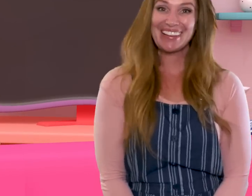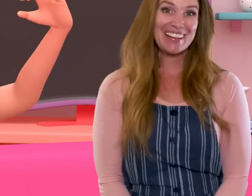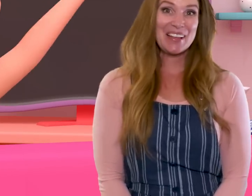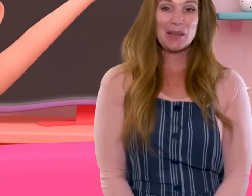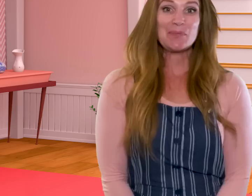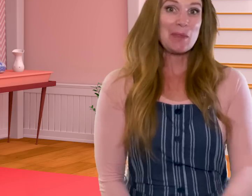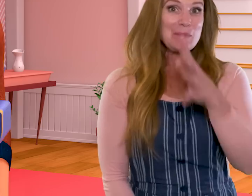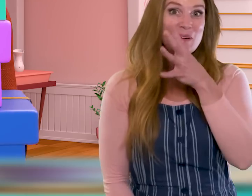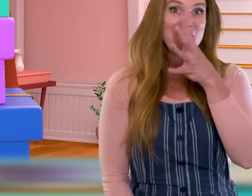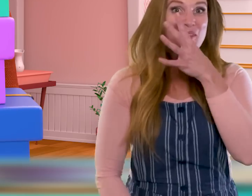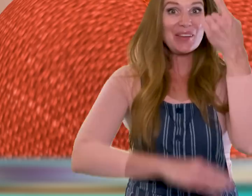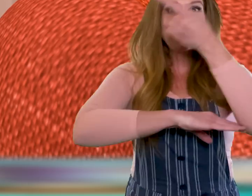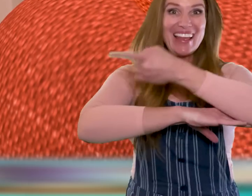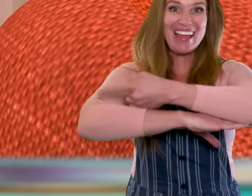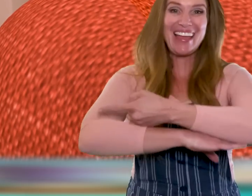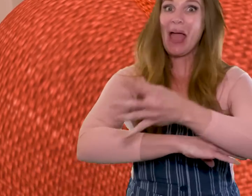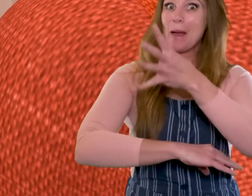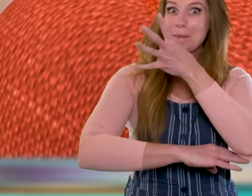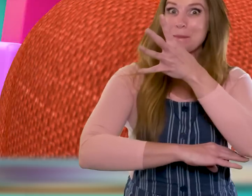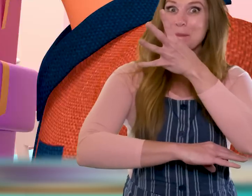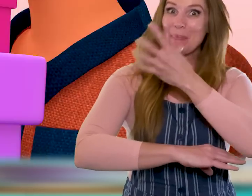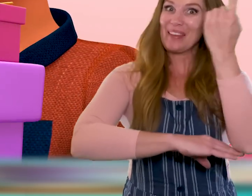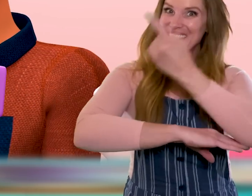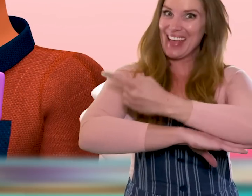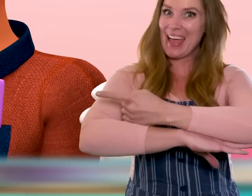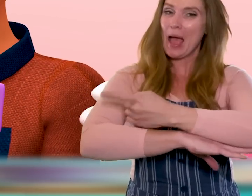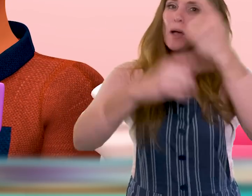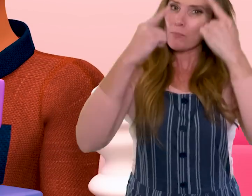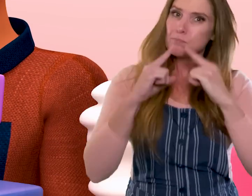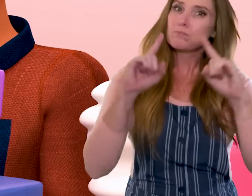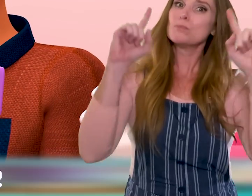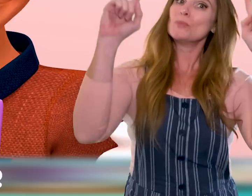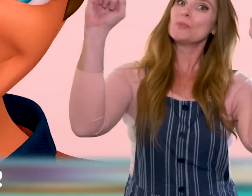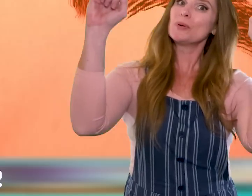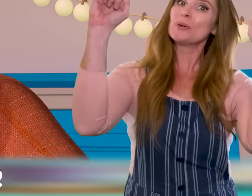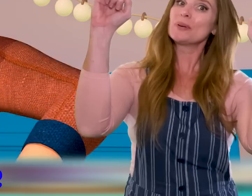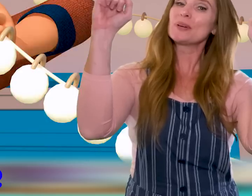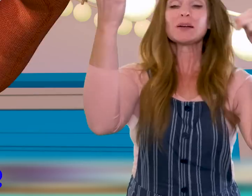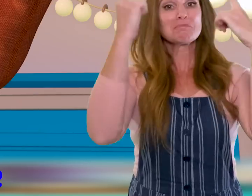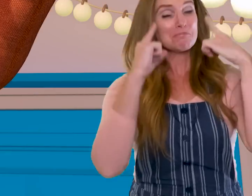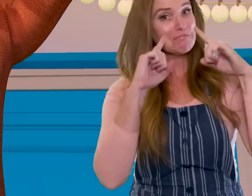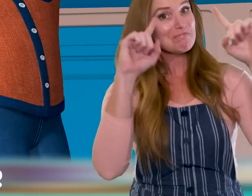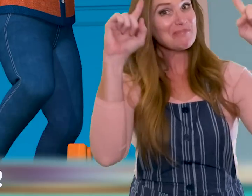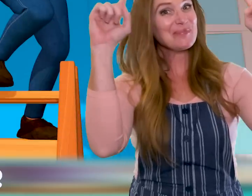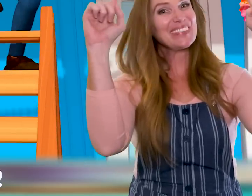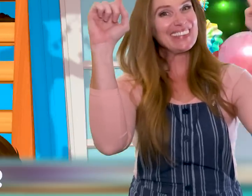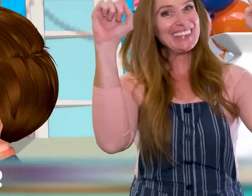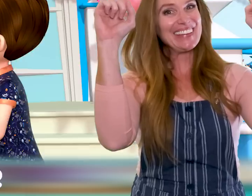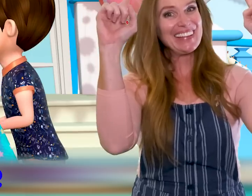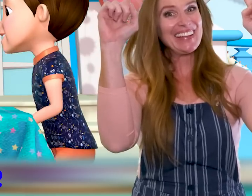Day Mother's Day Mother's Day finally here